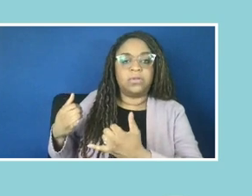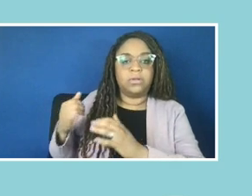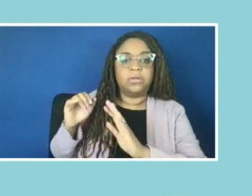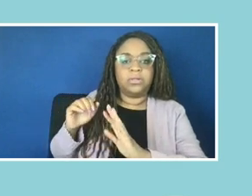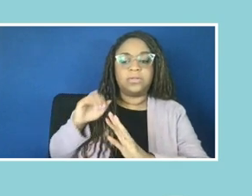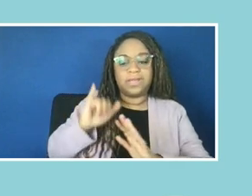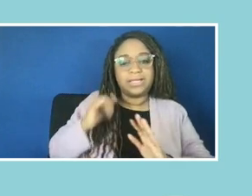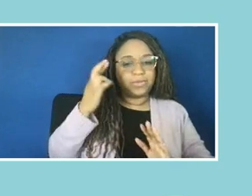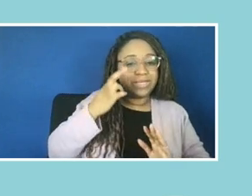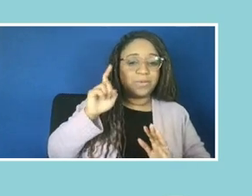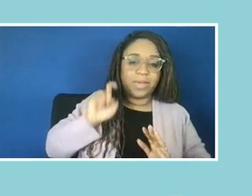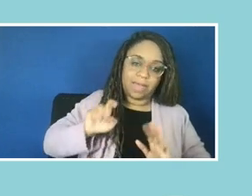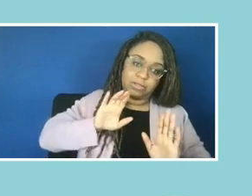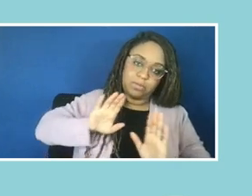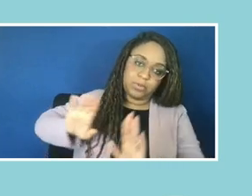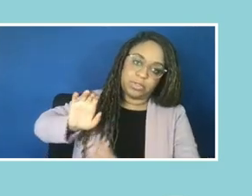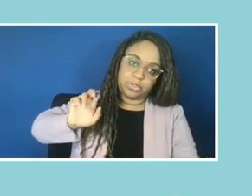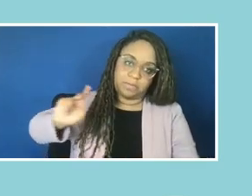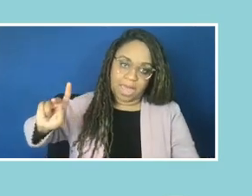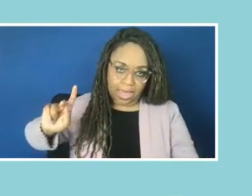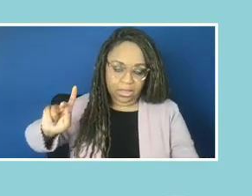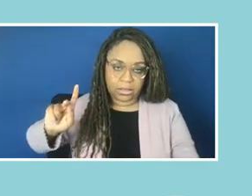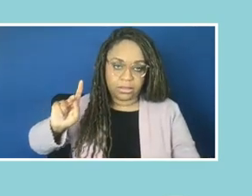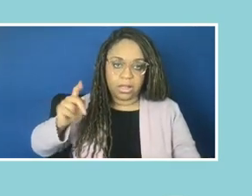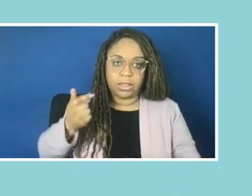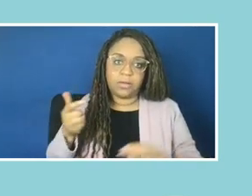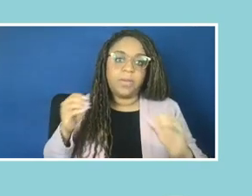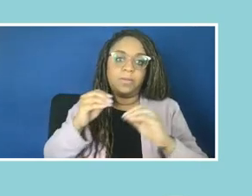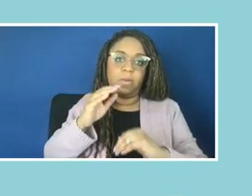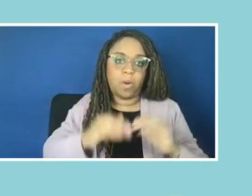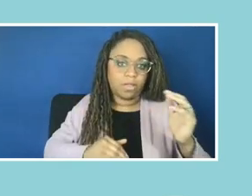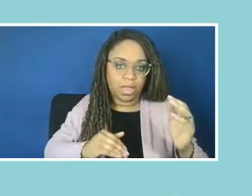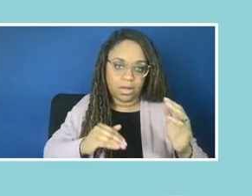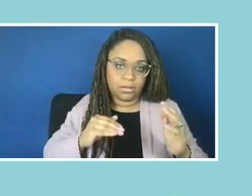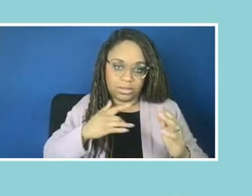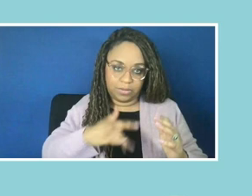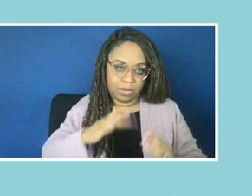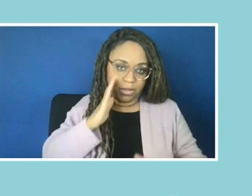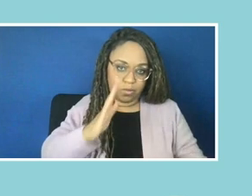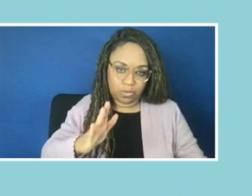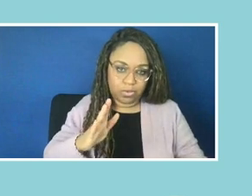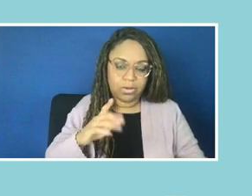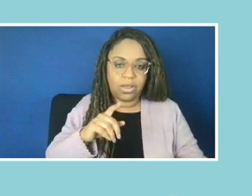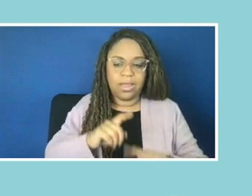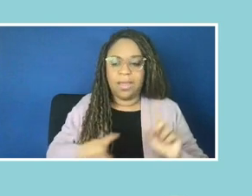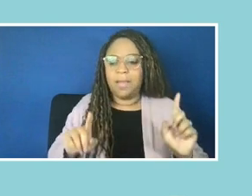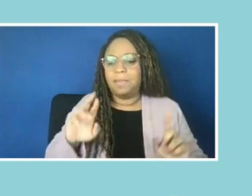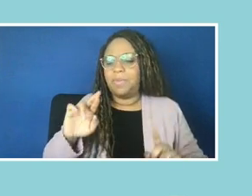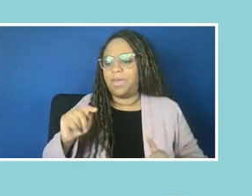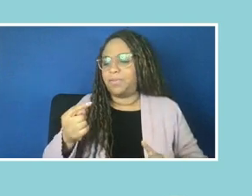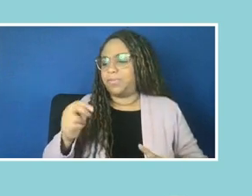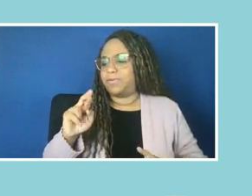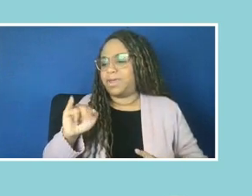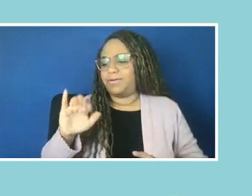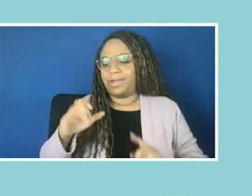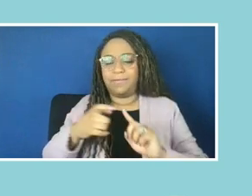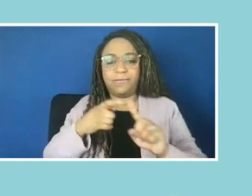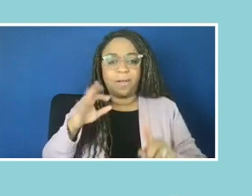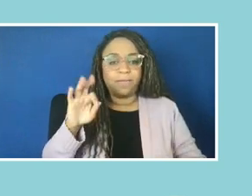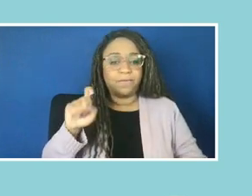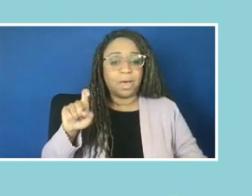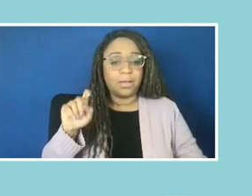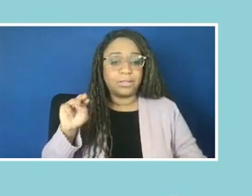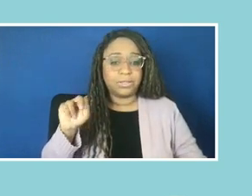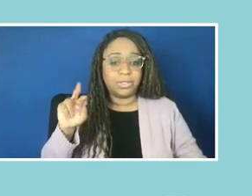lot more than we have lately. But rhetoric coming from Fox News doesn't faze me. It never